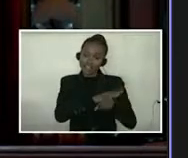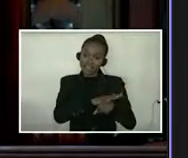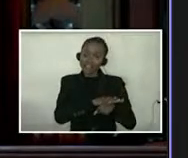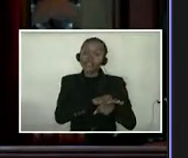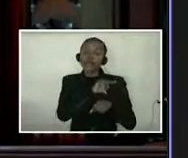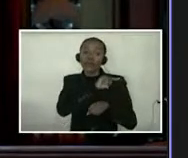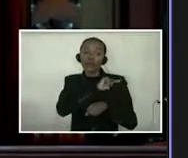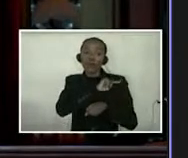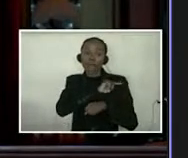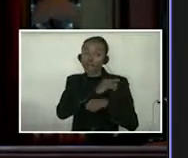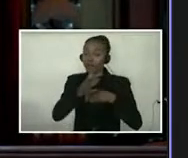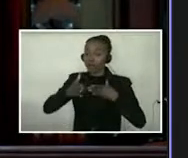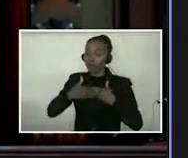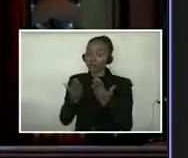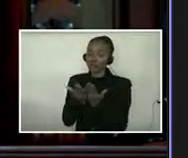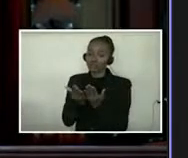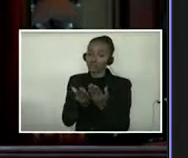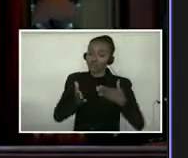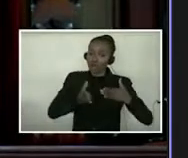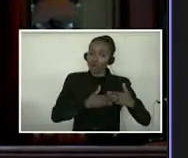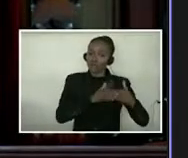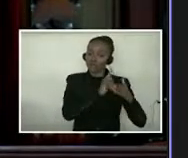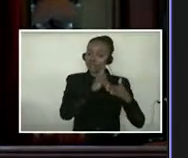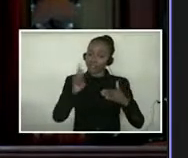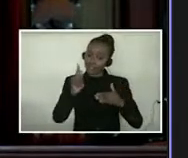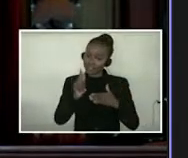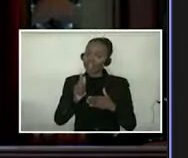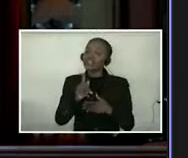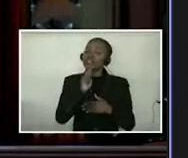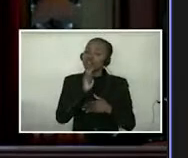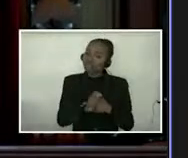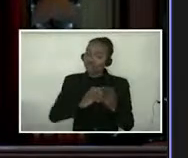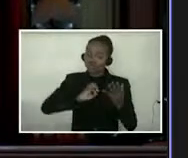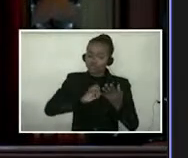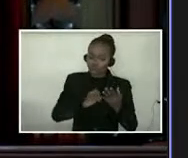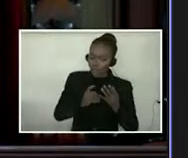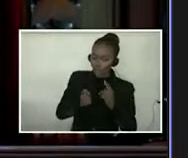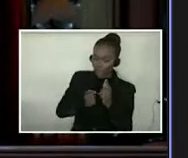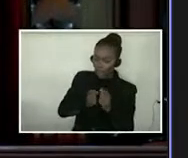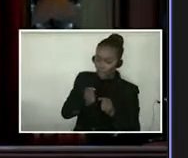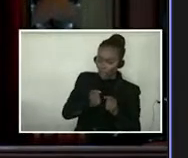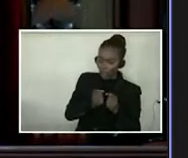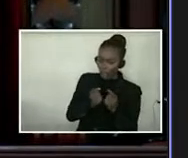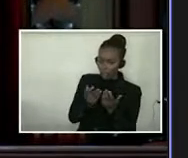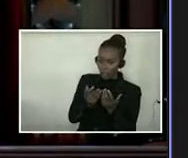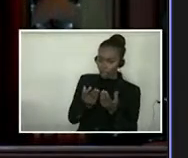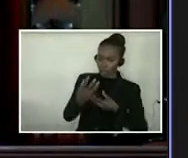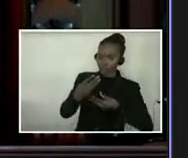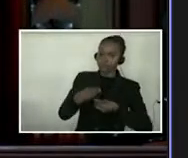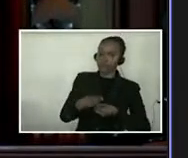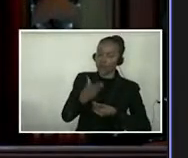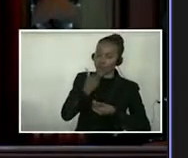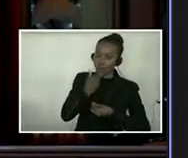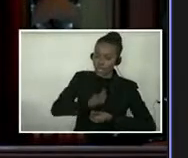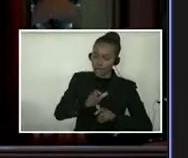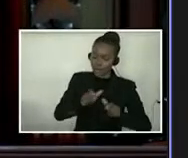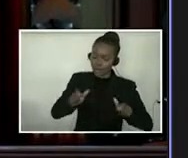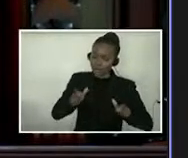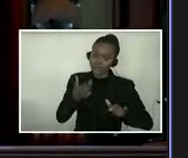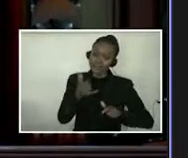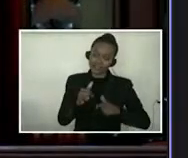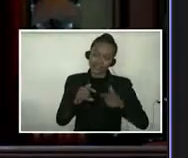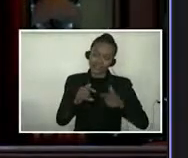information attracting young people is still a problem and if you notice the workforce there in all subsets is just